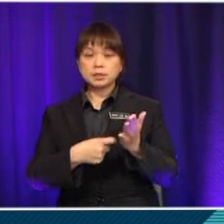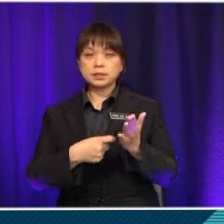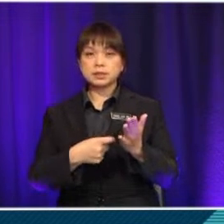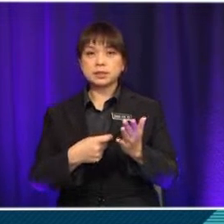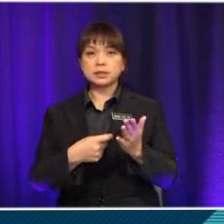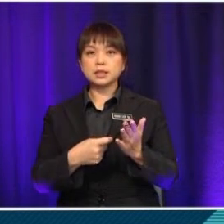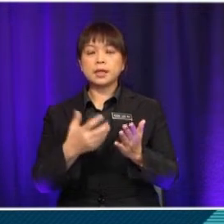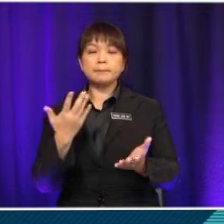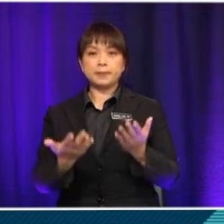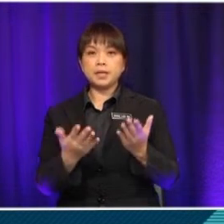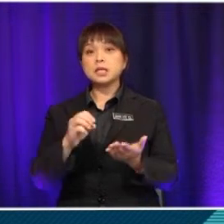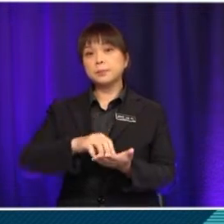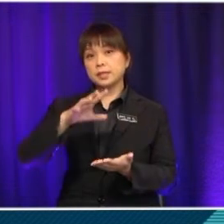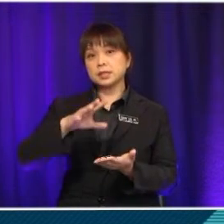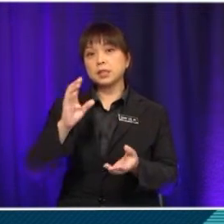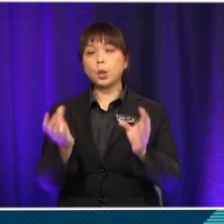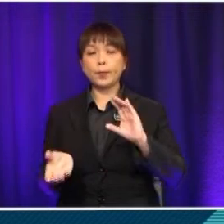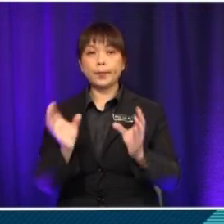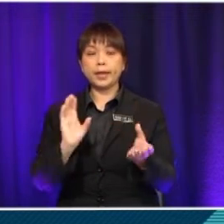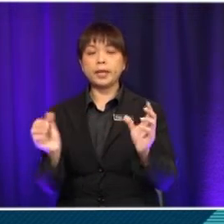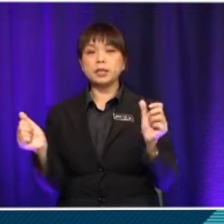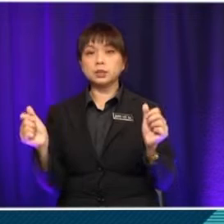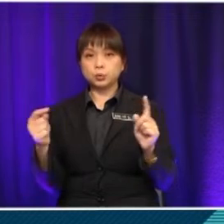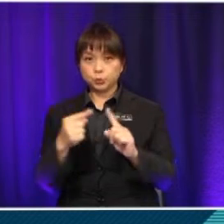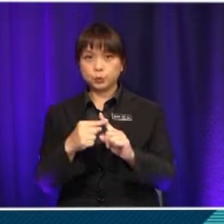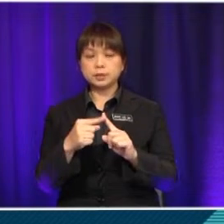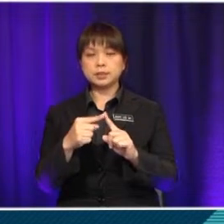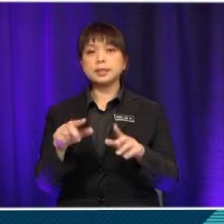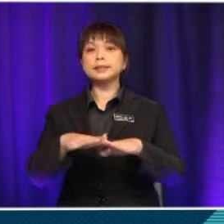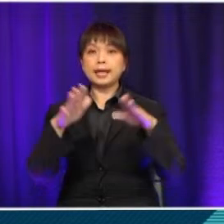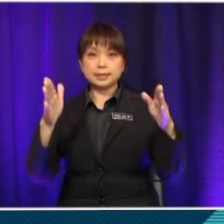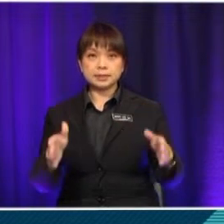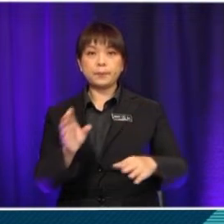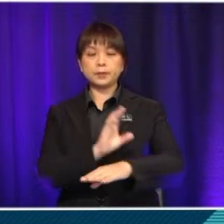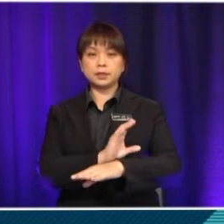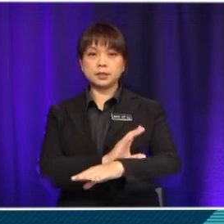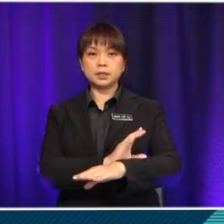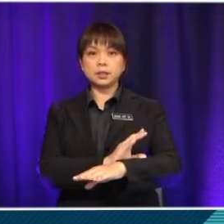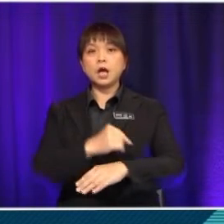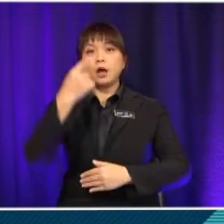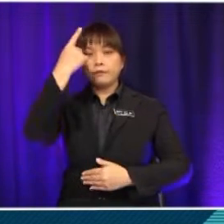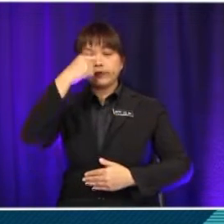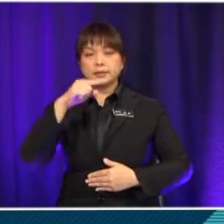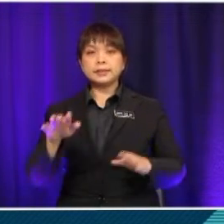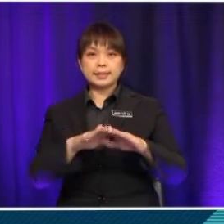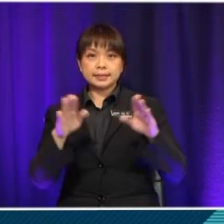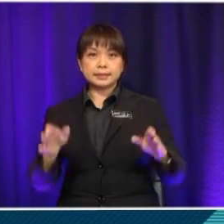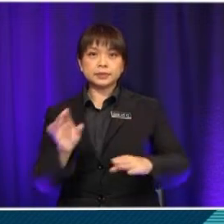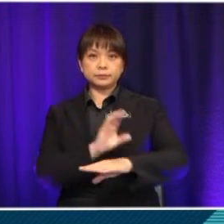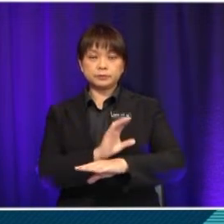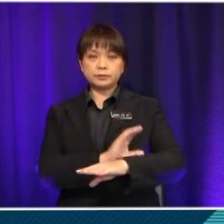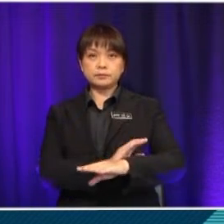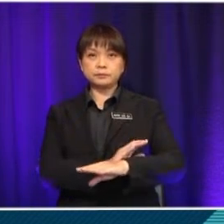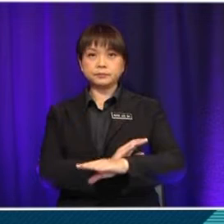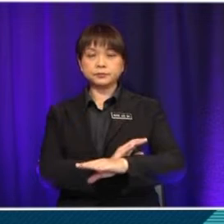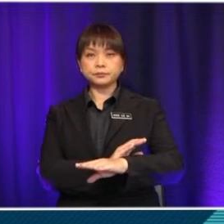like expensive compared to a desktop computer. All right, and then for the desktop computer, okay, about the